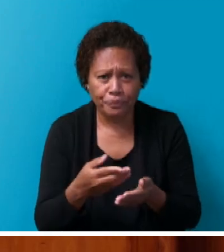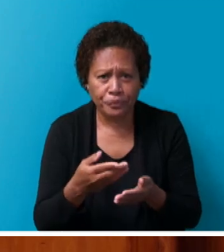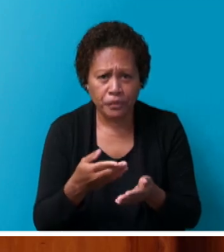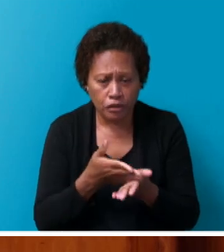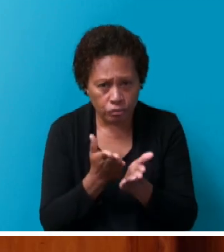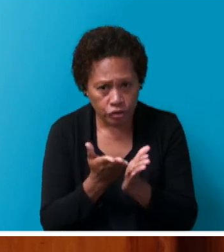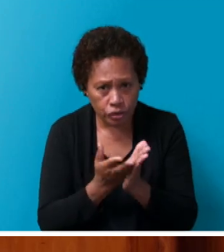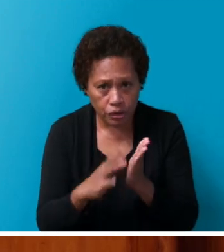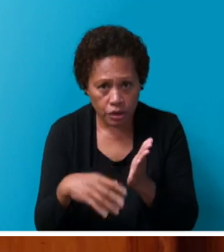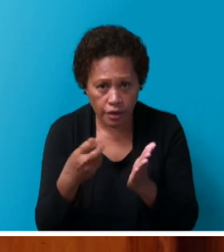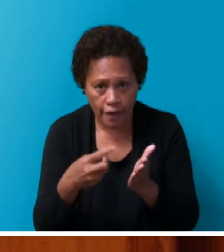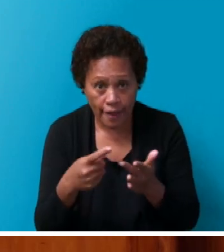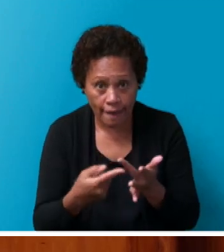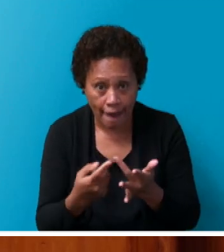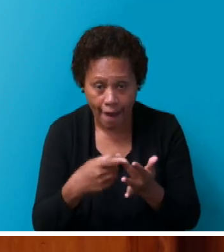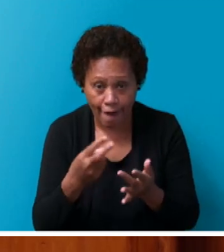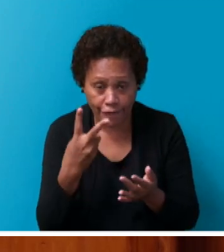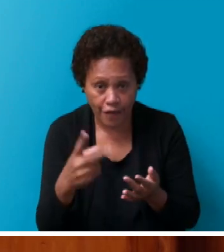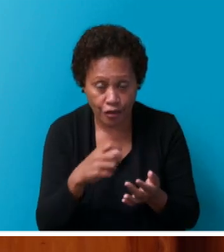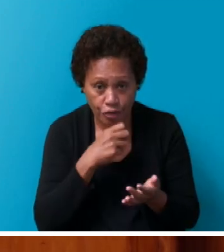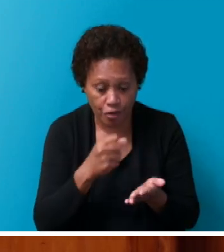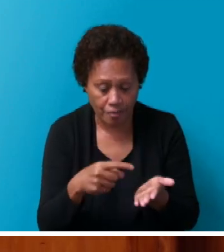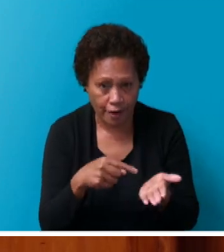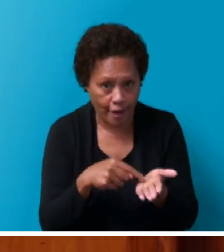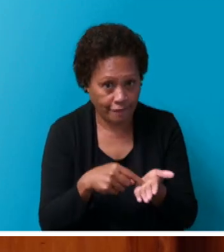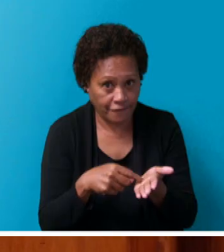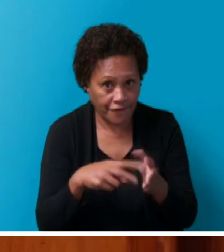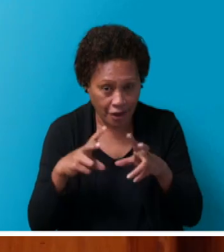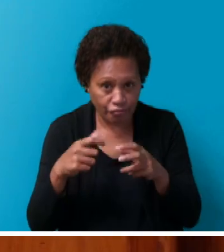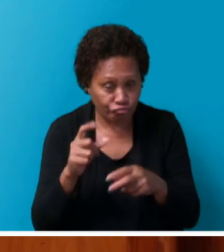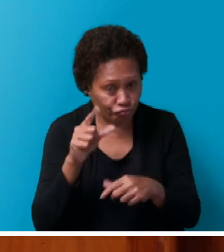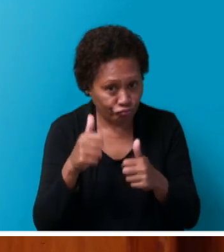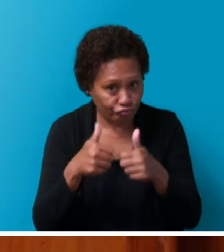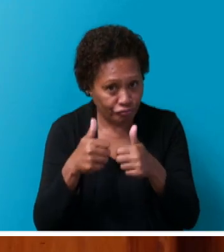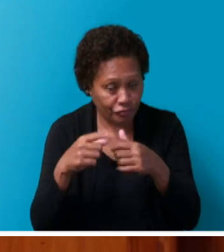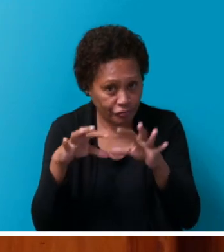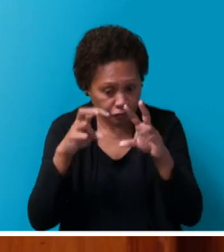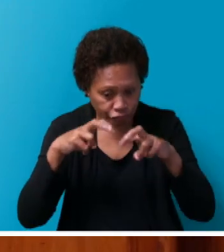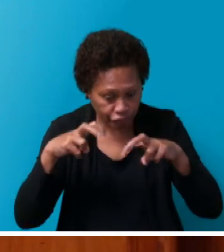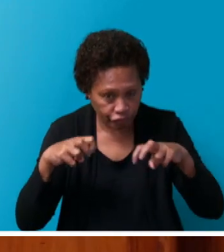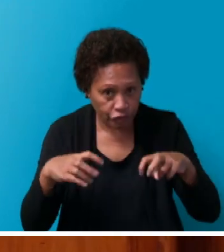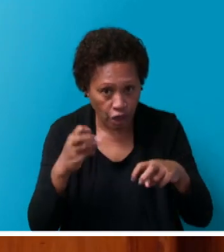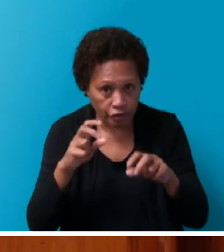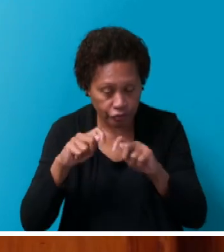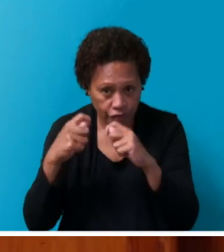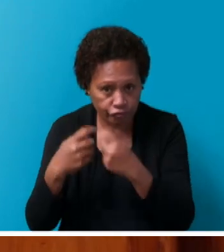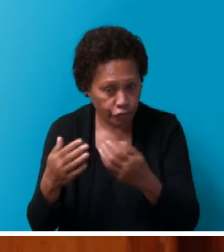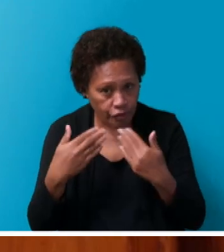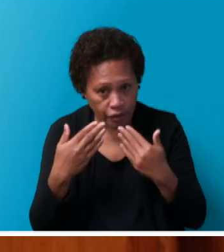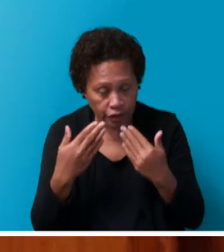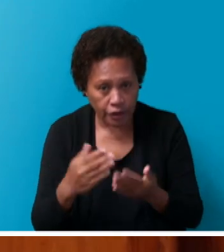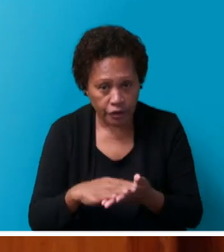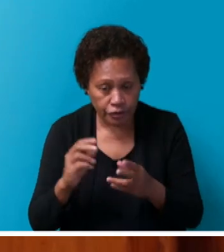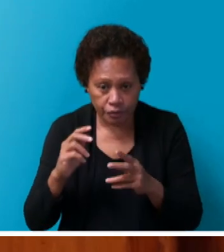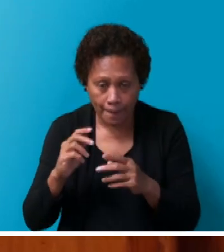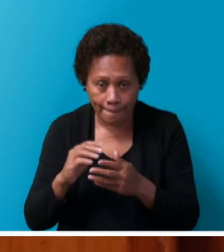Andrew Paris, local marine ecologists, and Mike and Juan of the Bruvs team. I take this time to thank the people of Kandavu for their